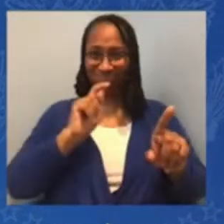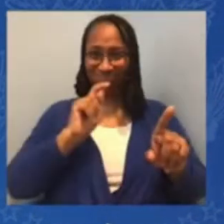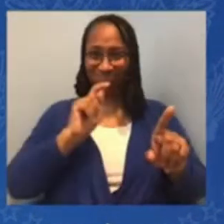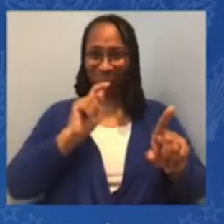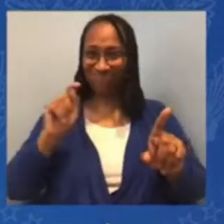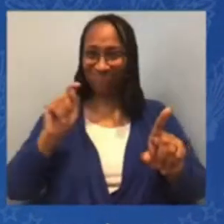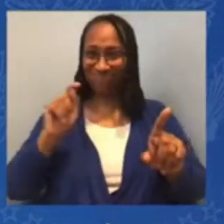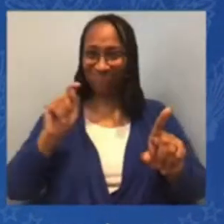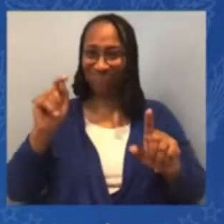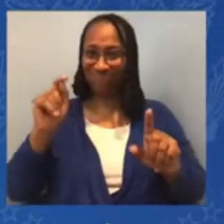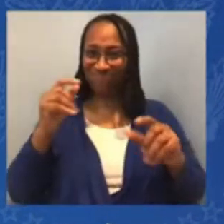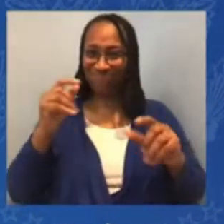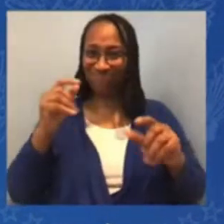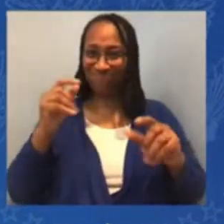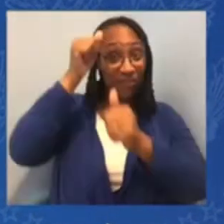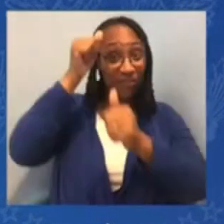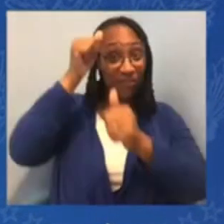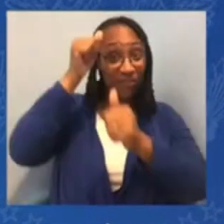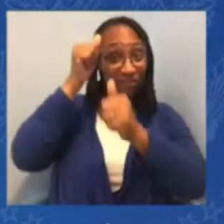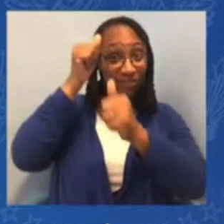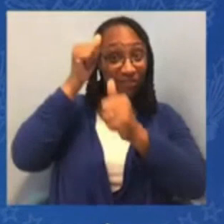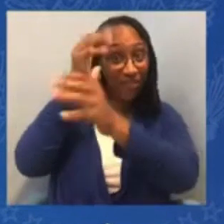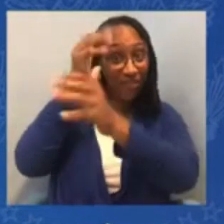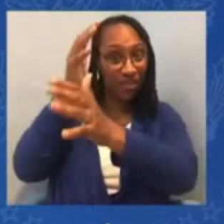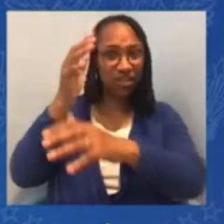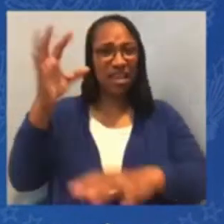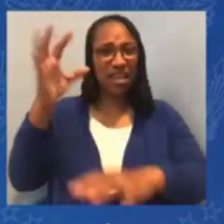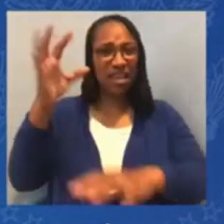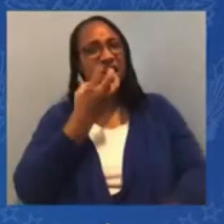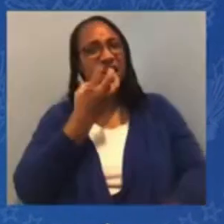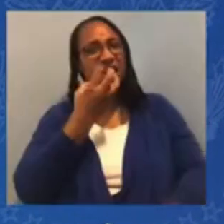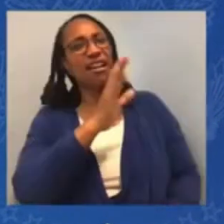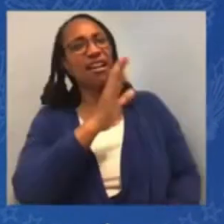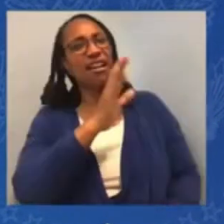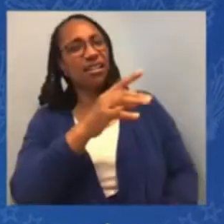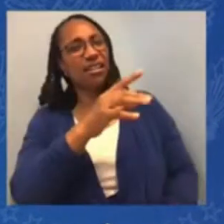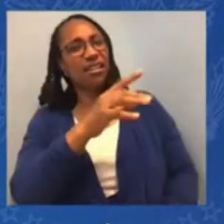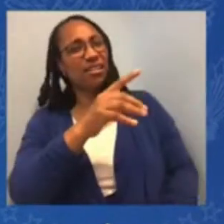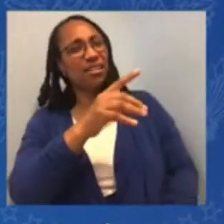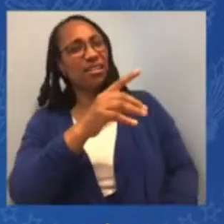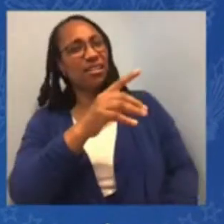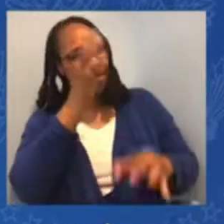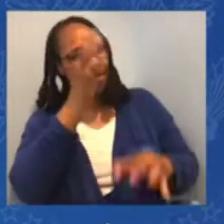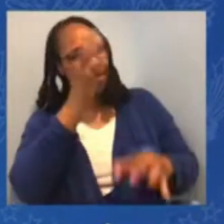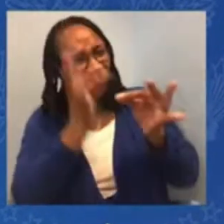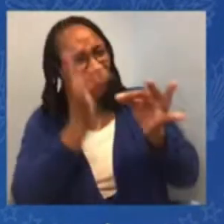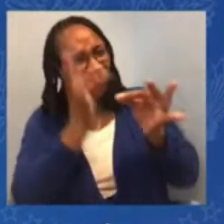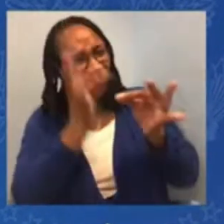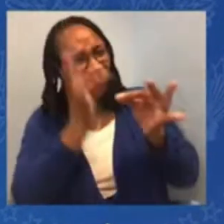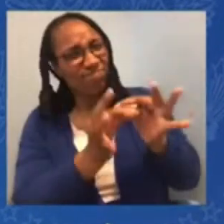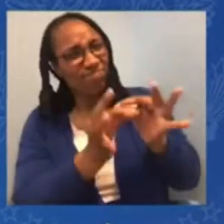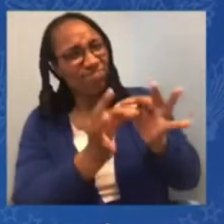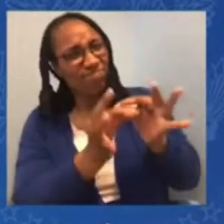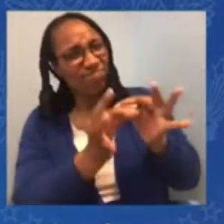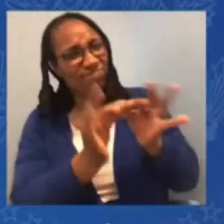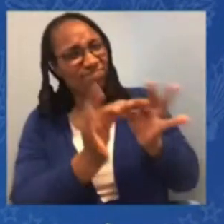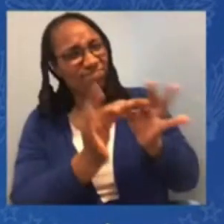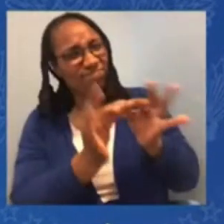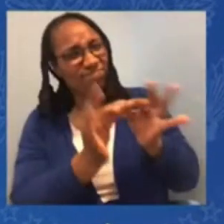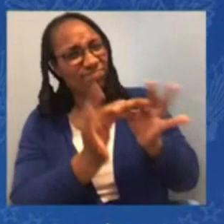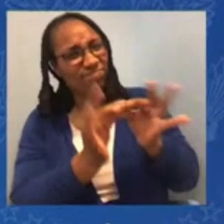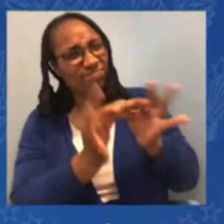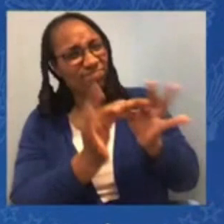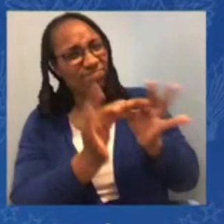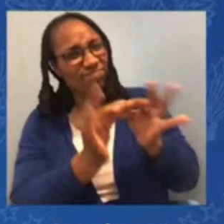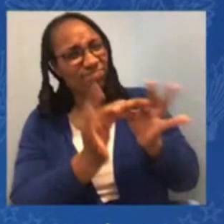faith. My grandmother would yell, no, Joey, spread it. Remember who we are. We're the